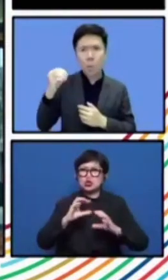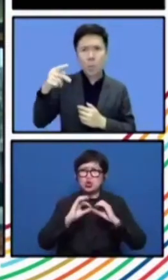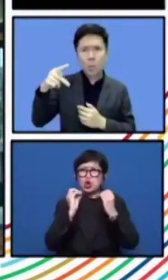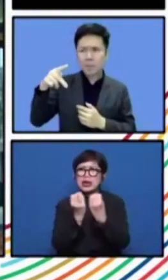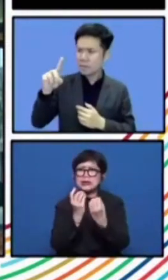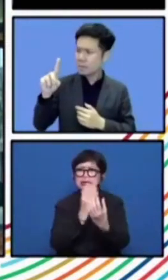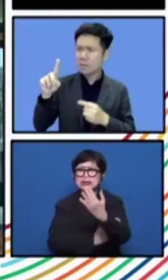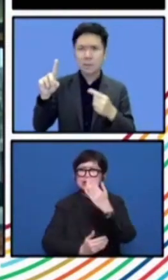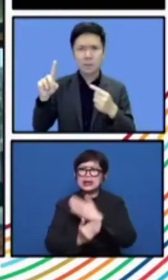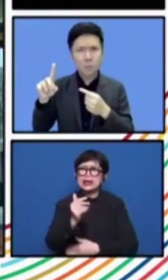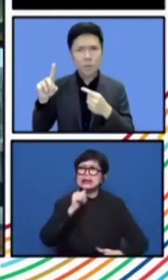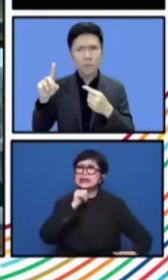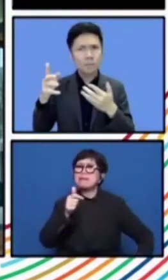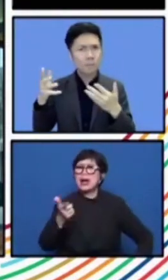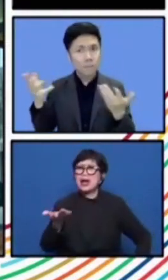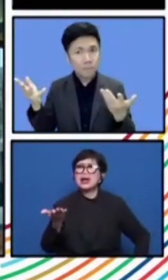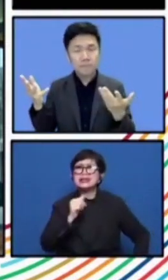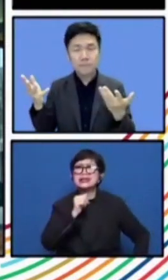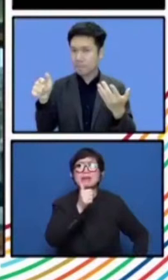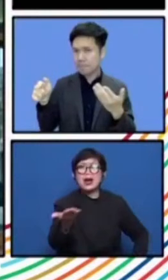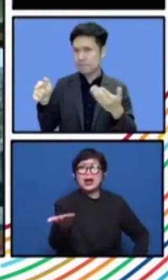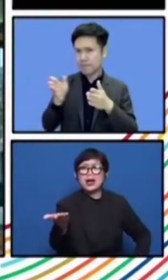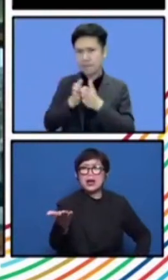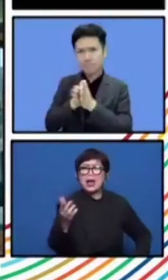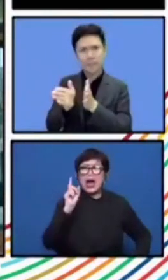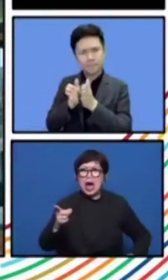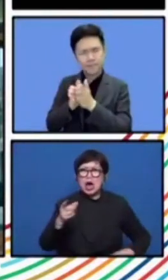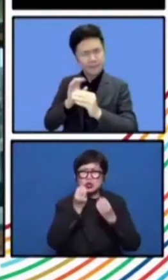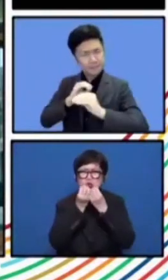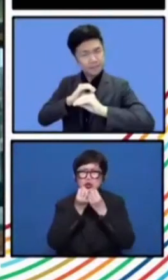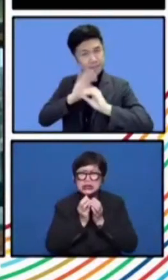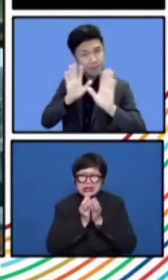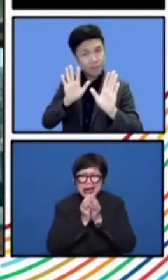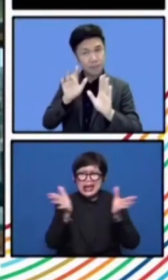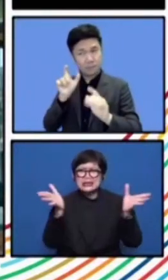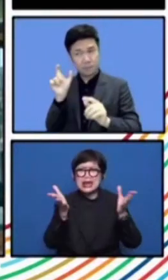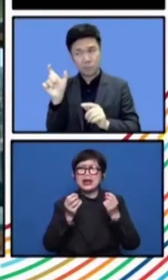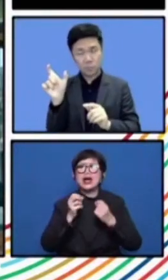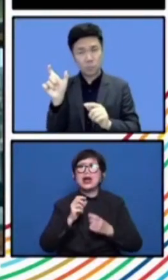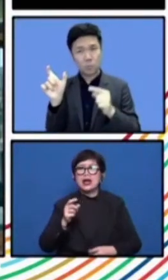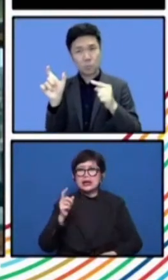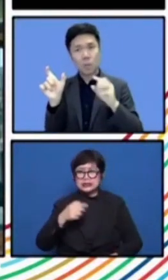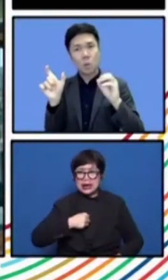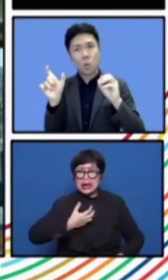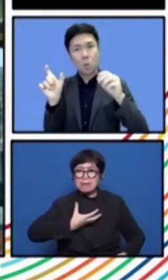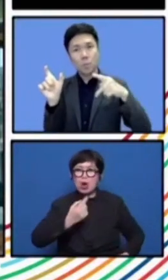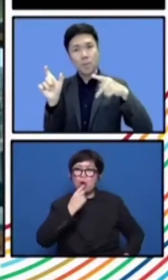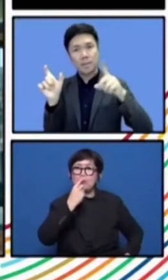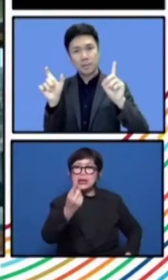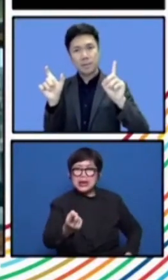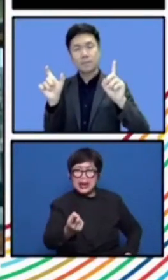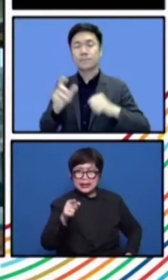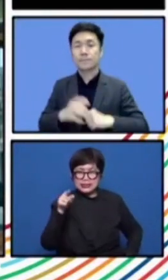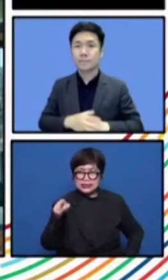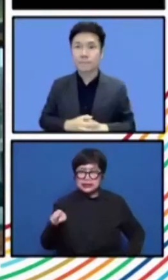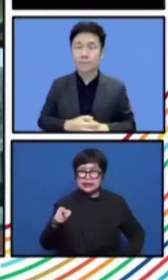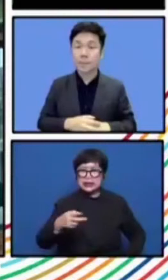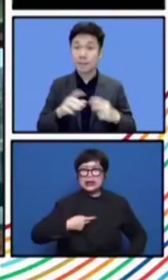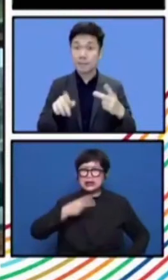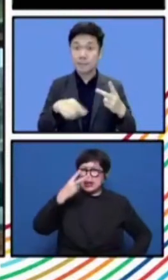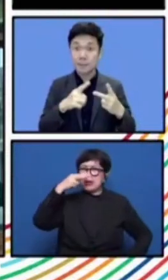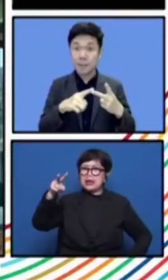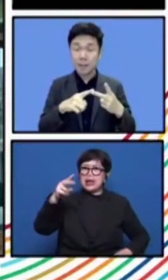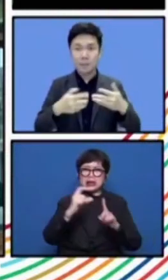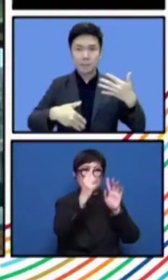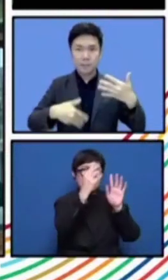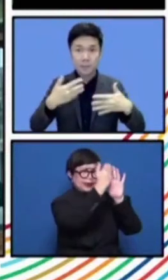explanation and I also want to say that as we're talking we are looking for a daughter so